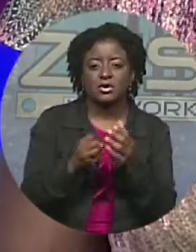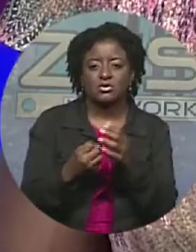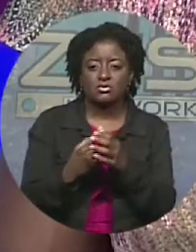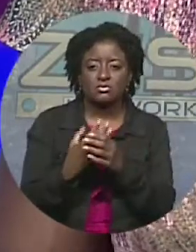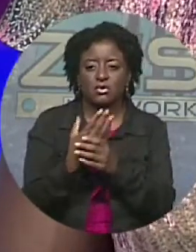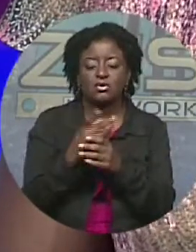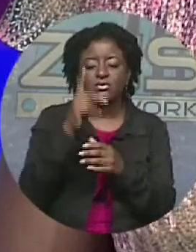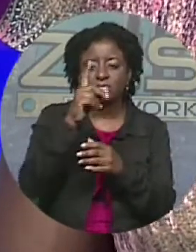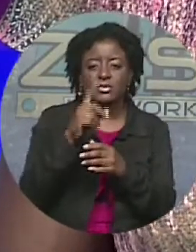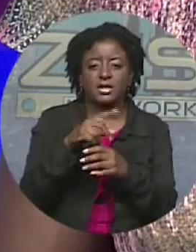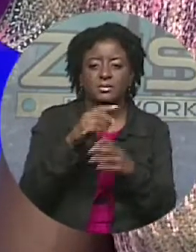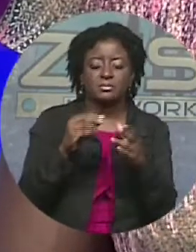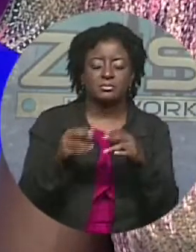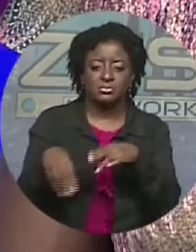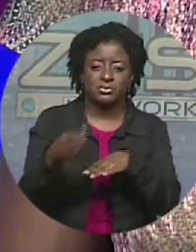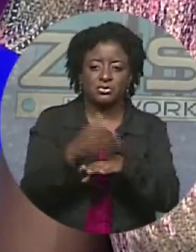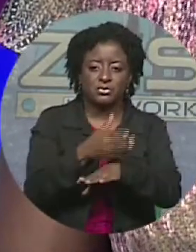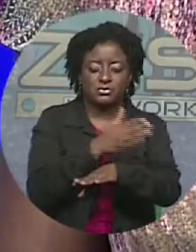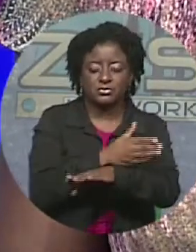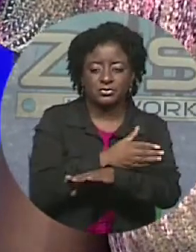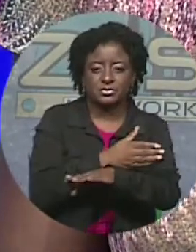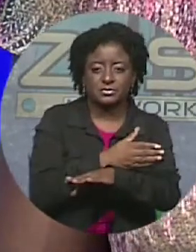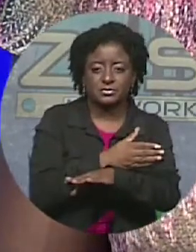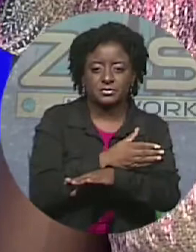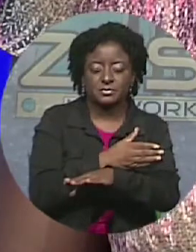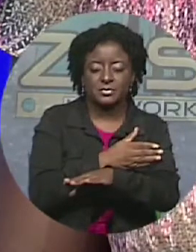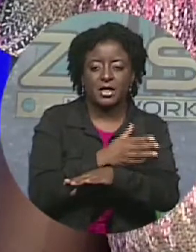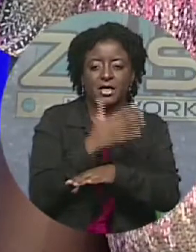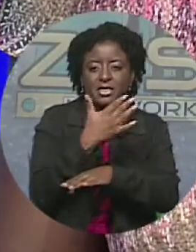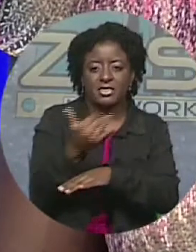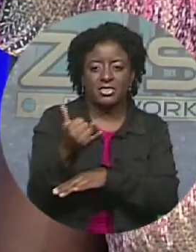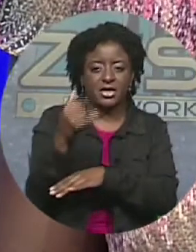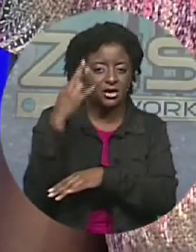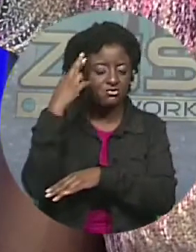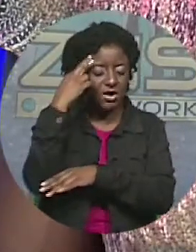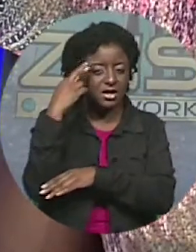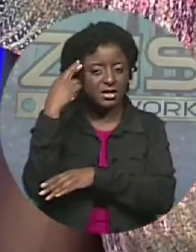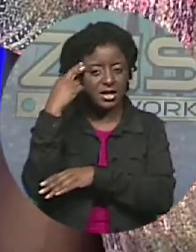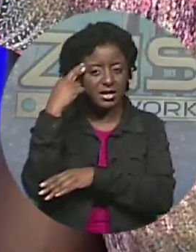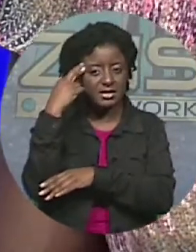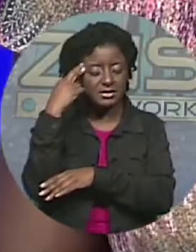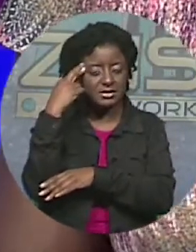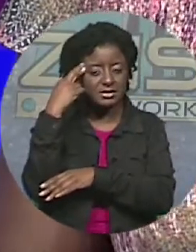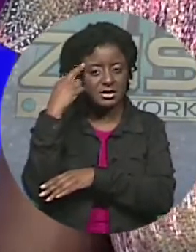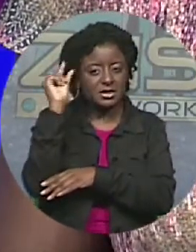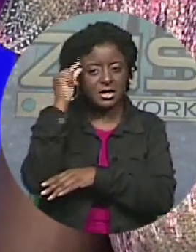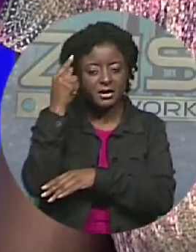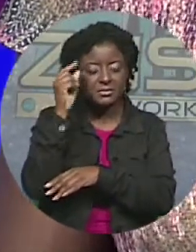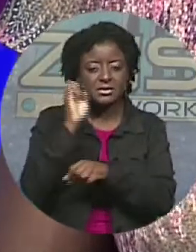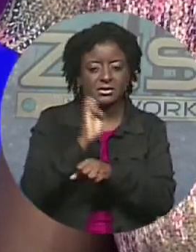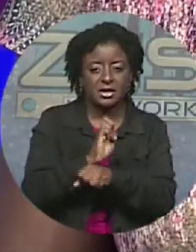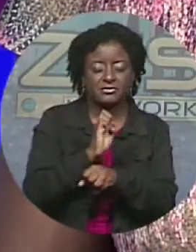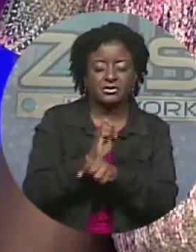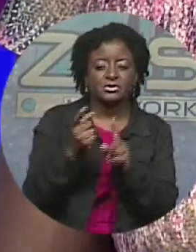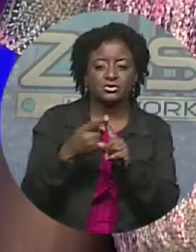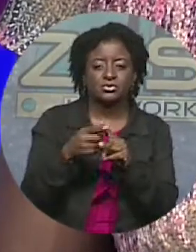2013 to 1.2% this year. They recognize the government's efforts in reducing the fiscal deficit